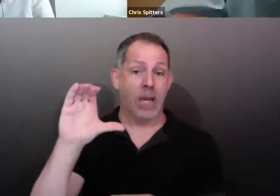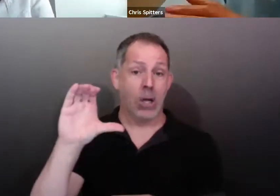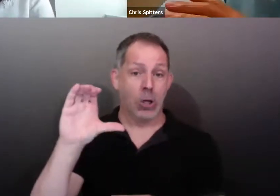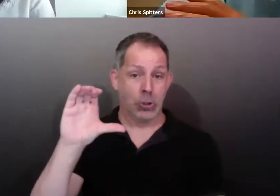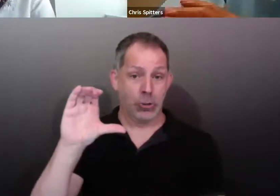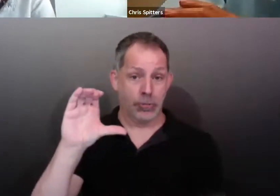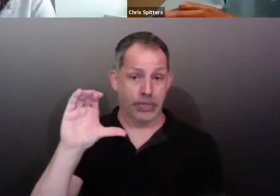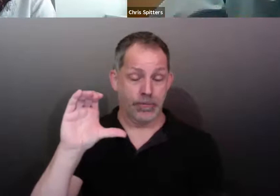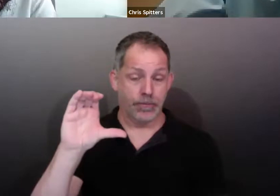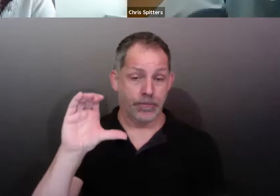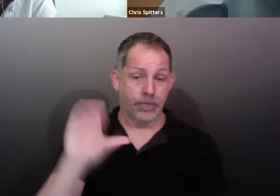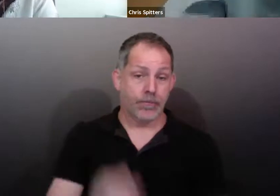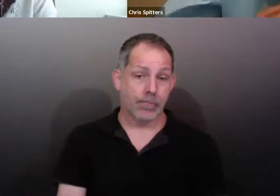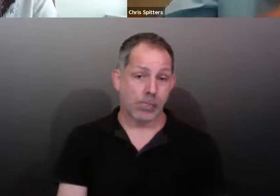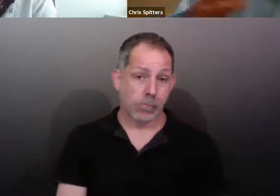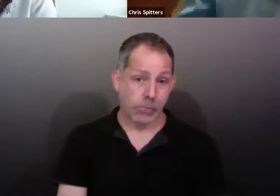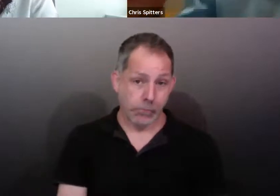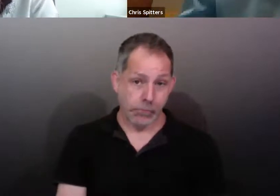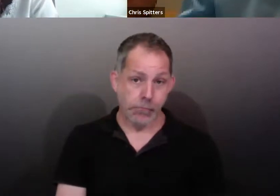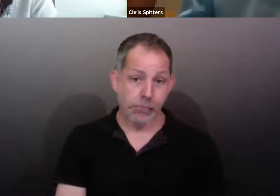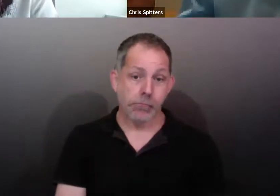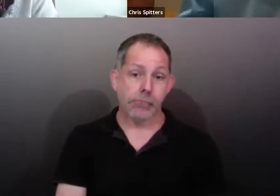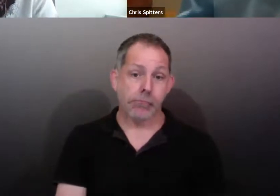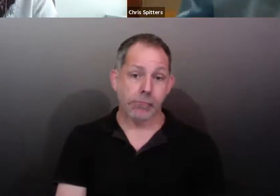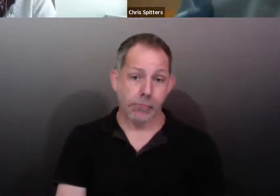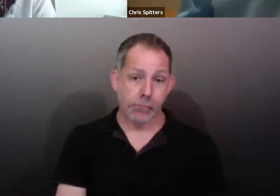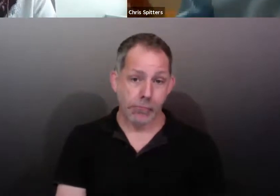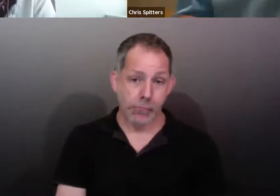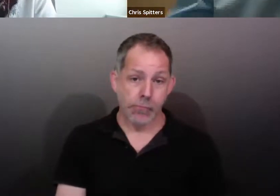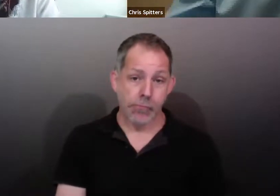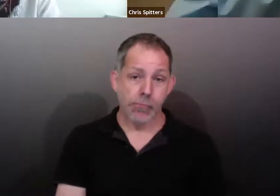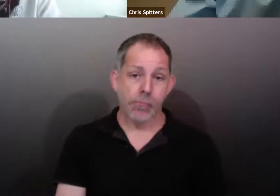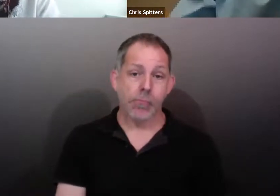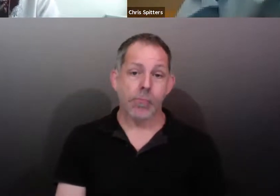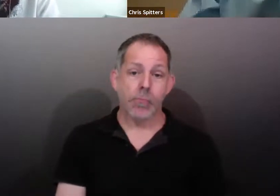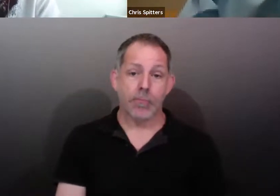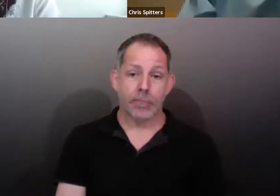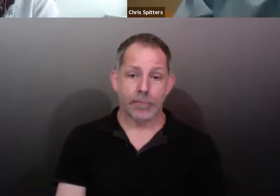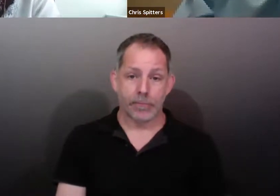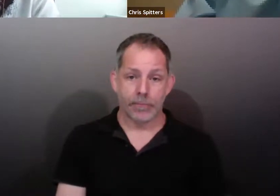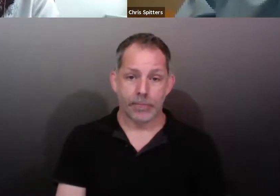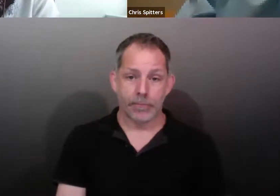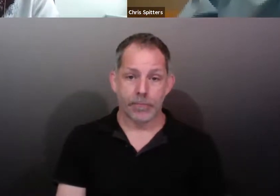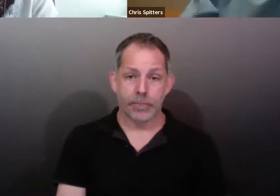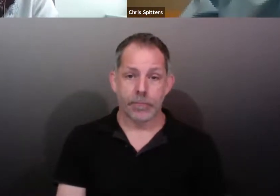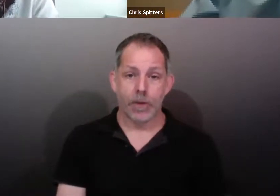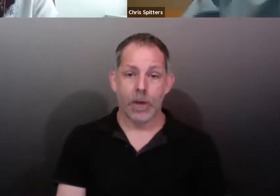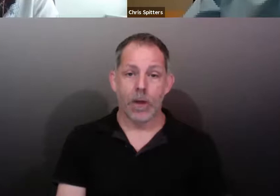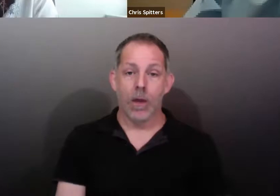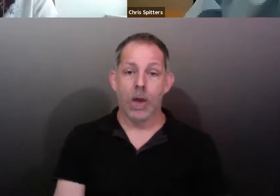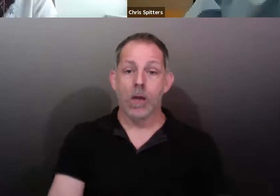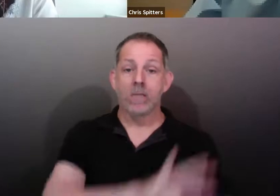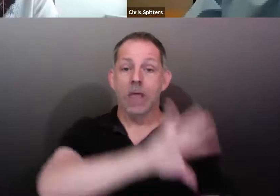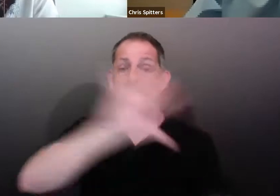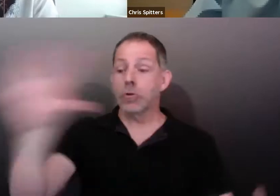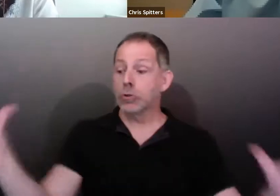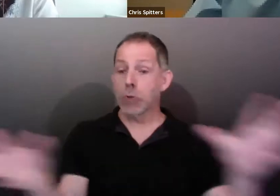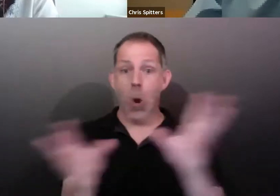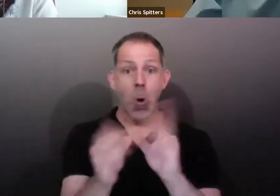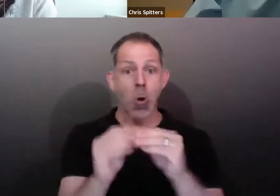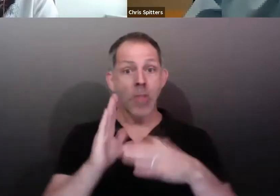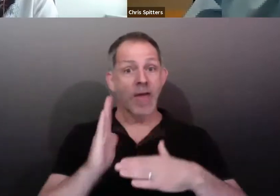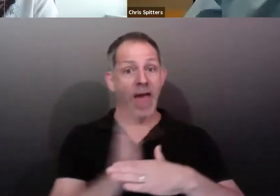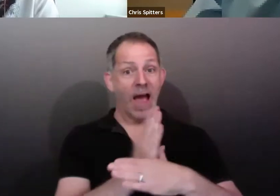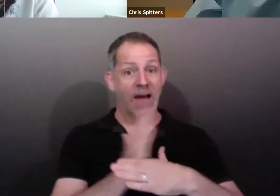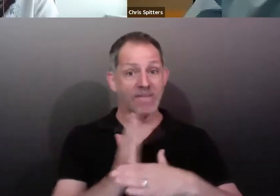compare that to about 11% over the long haul of the outbreaks. So even though there is some long-term care facility outbreaks,